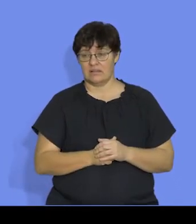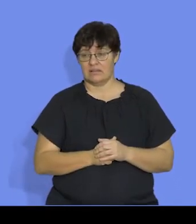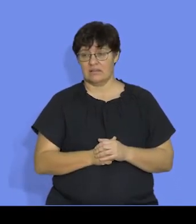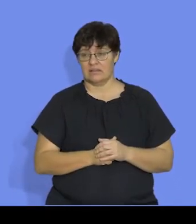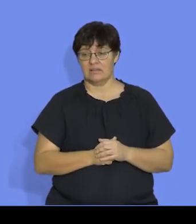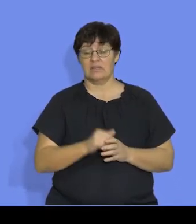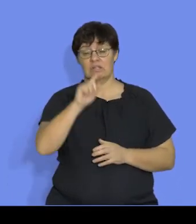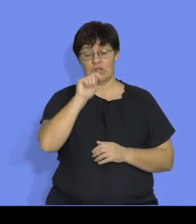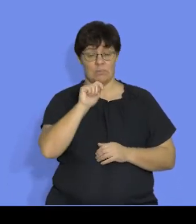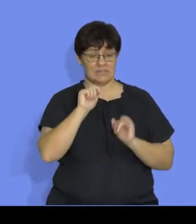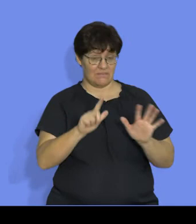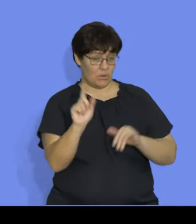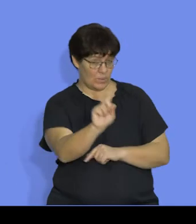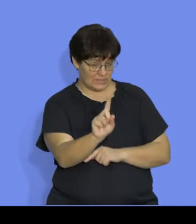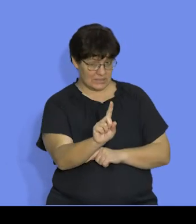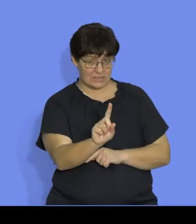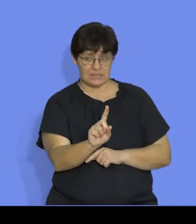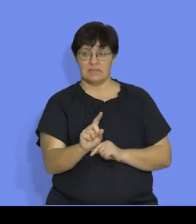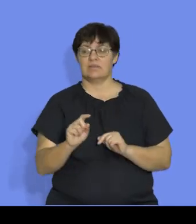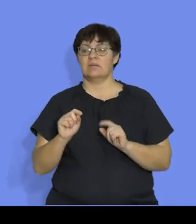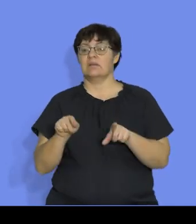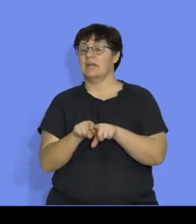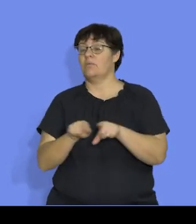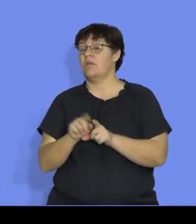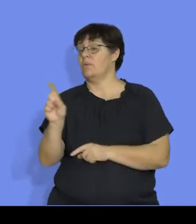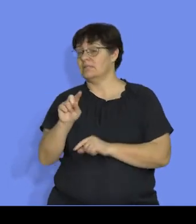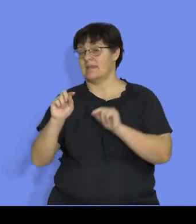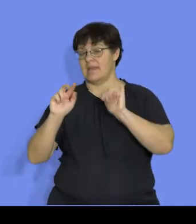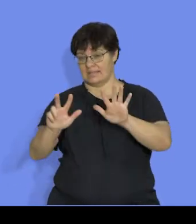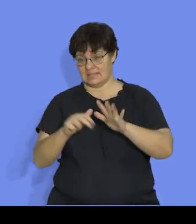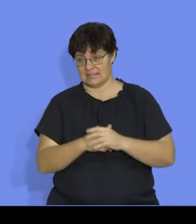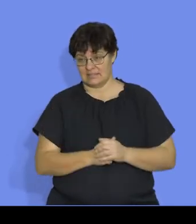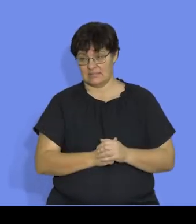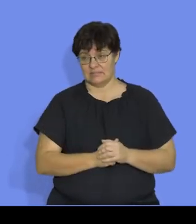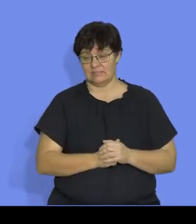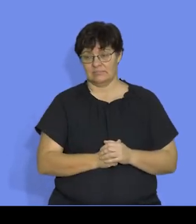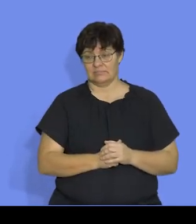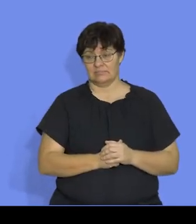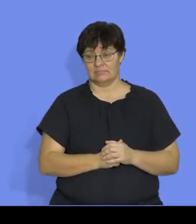guys, term 7 is equal to 8.